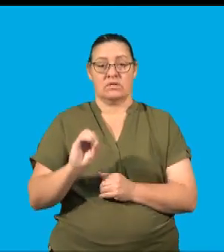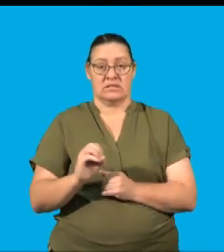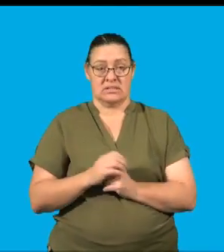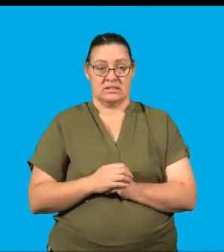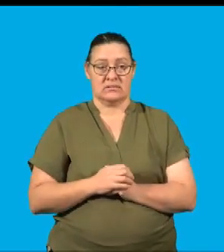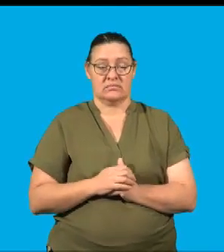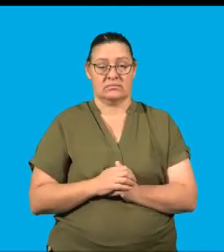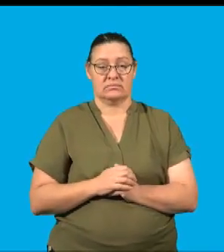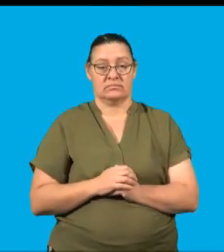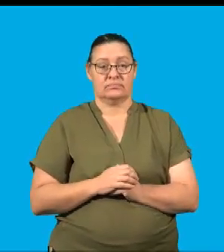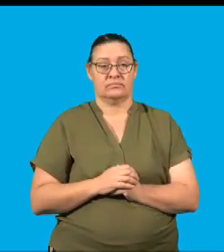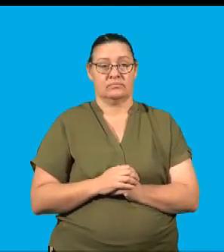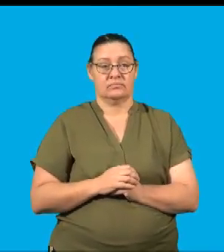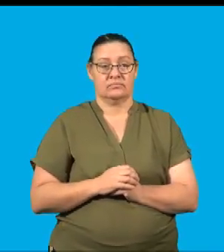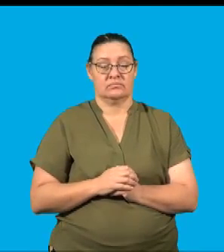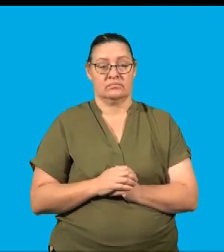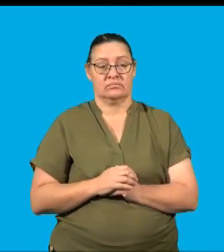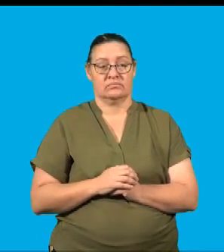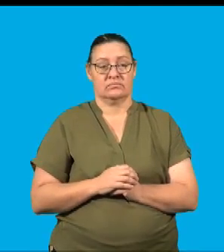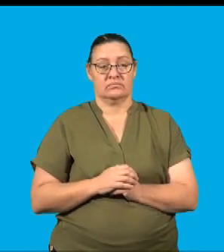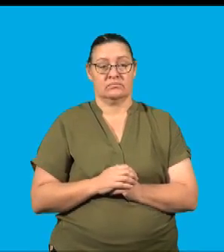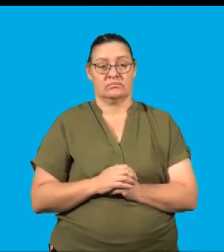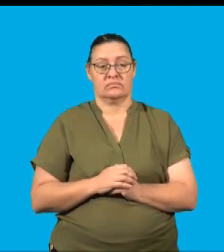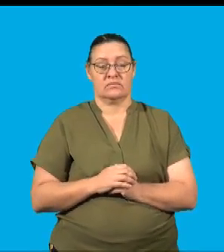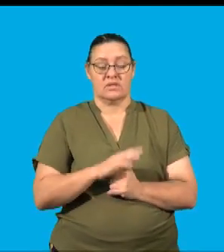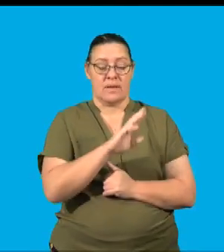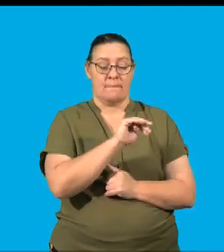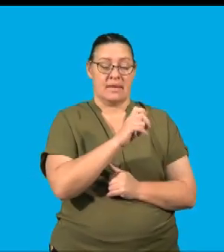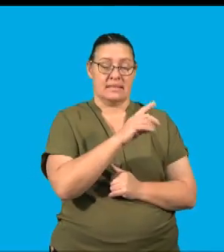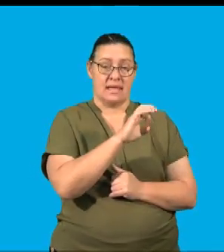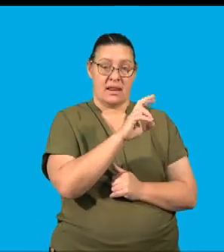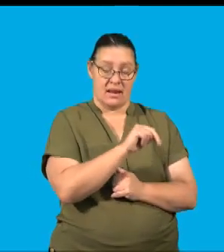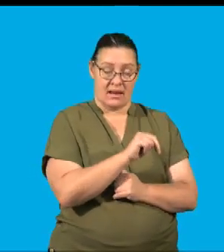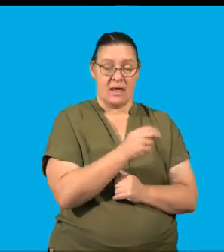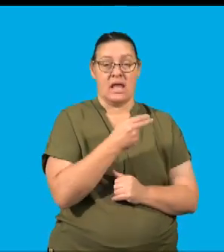it is here. So what is the value? It is 40. So you'll then say the